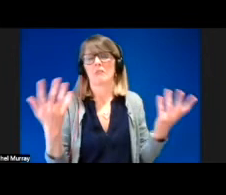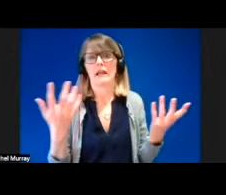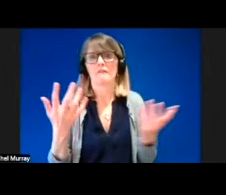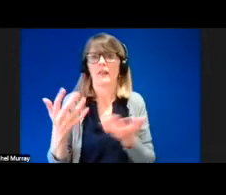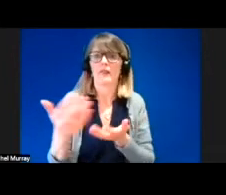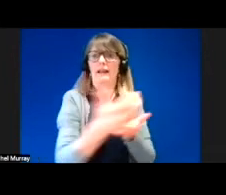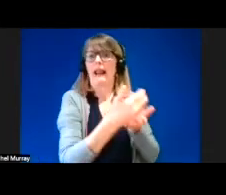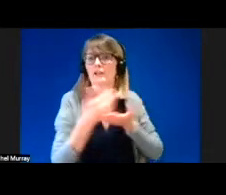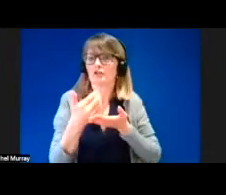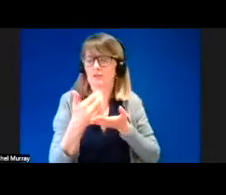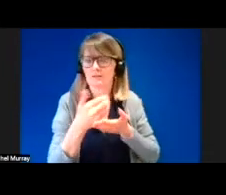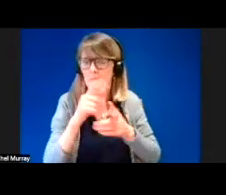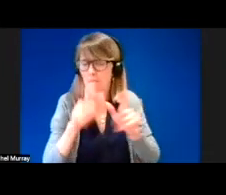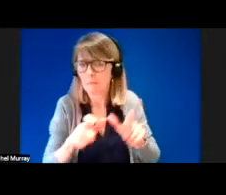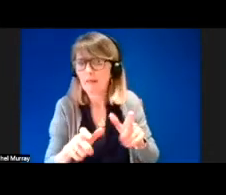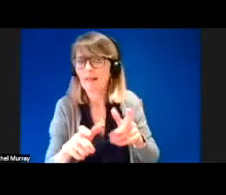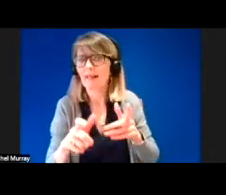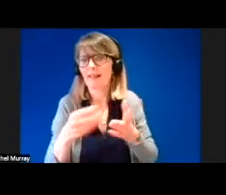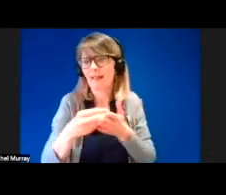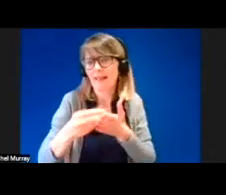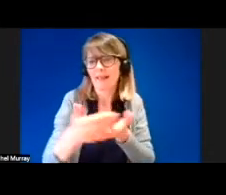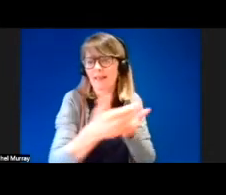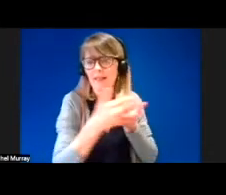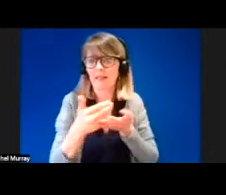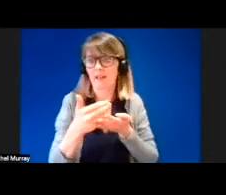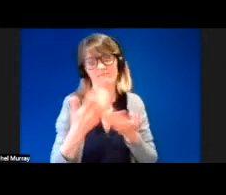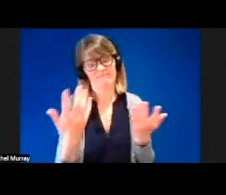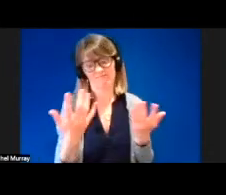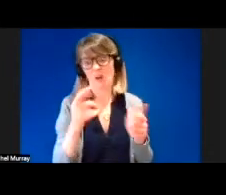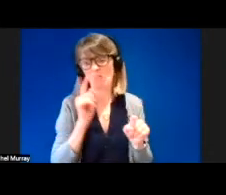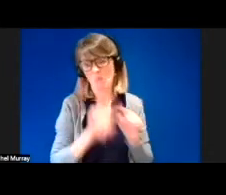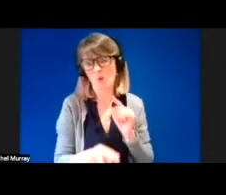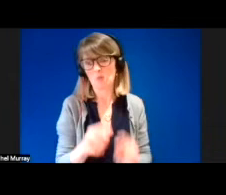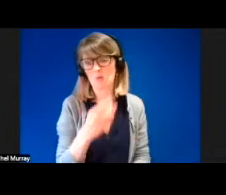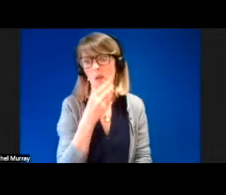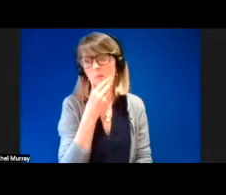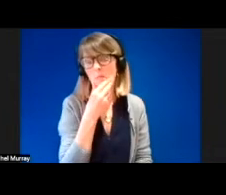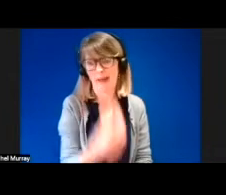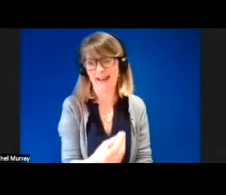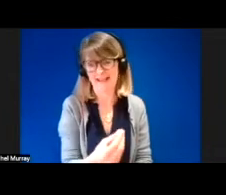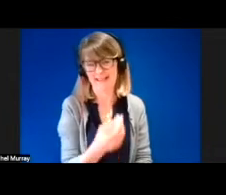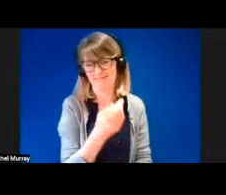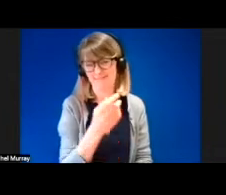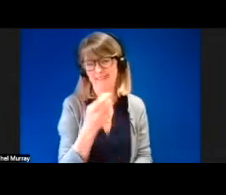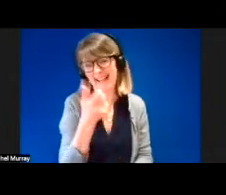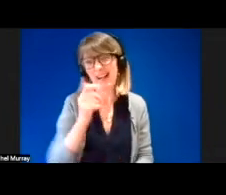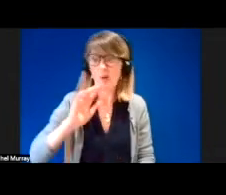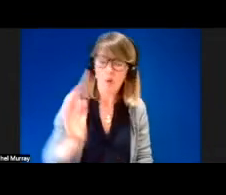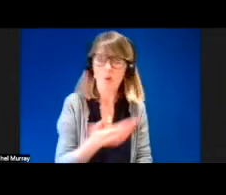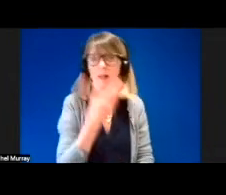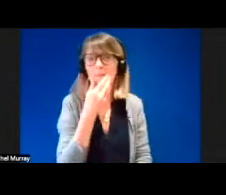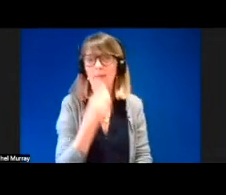collection are almost exclusively men. If at any time not one